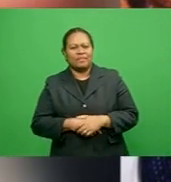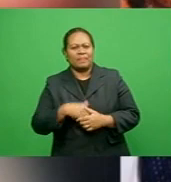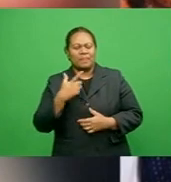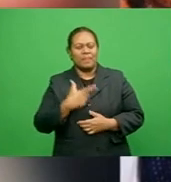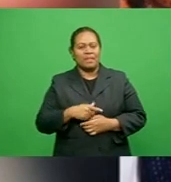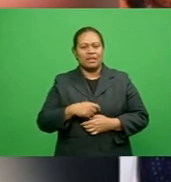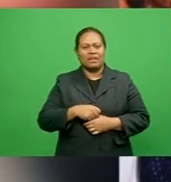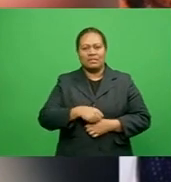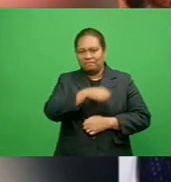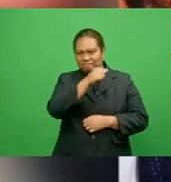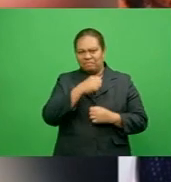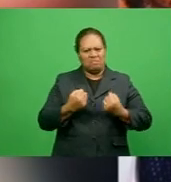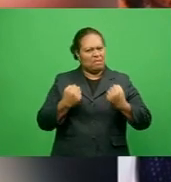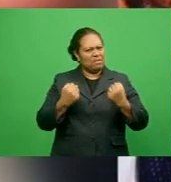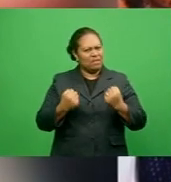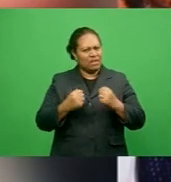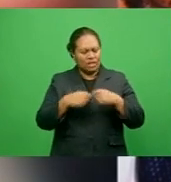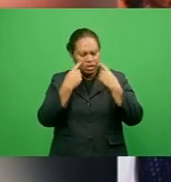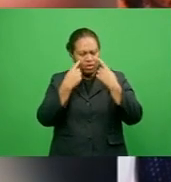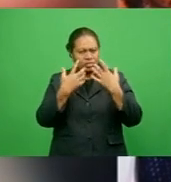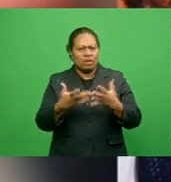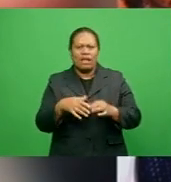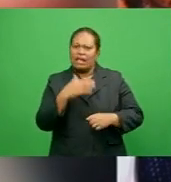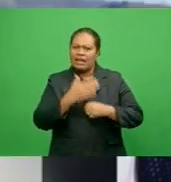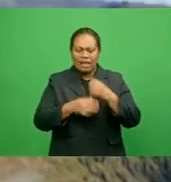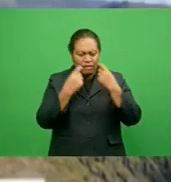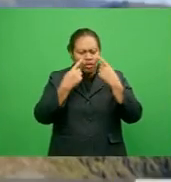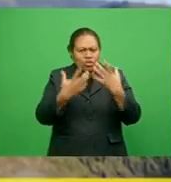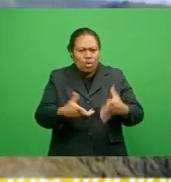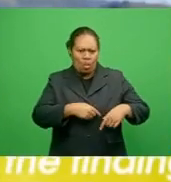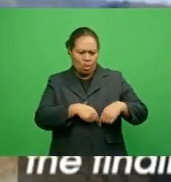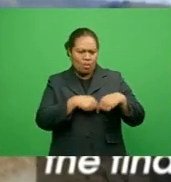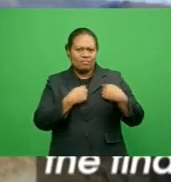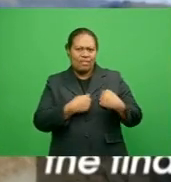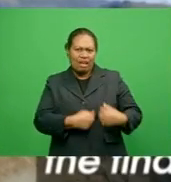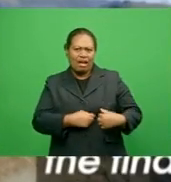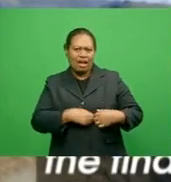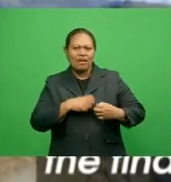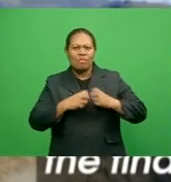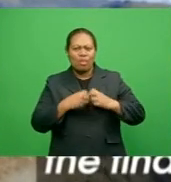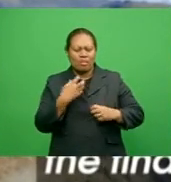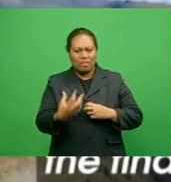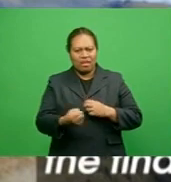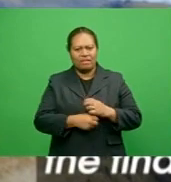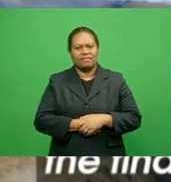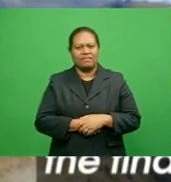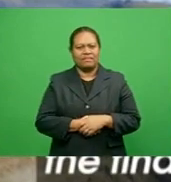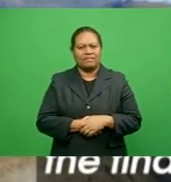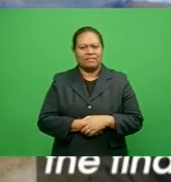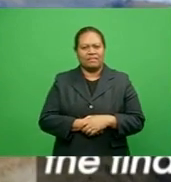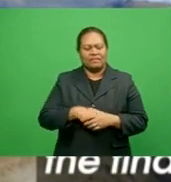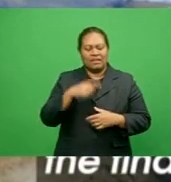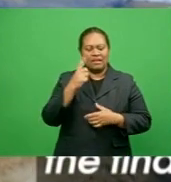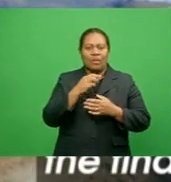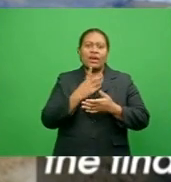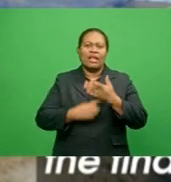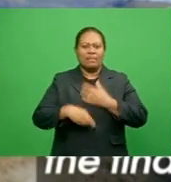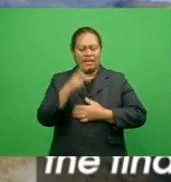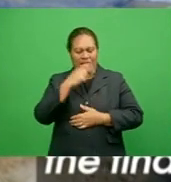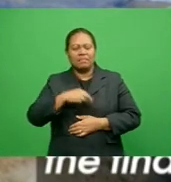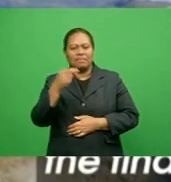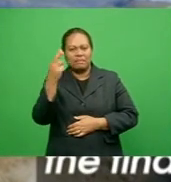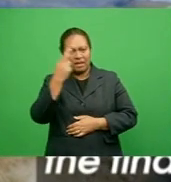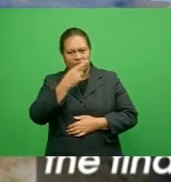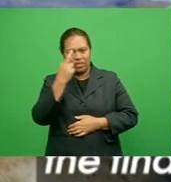been super fit and showed no signs of a heart condition. Doctors believed the findings would put Harvey at risk of a heart